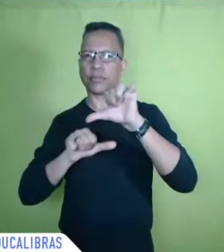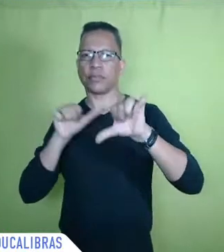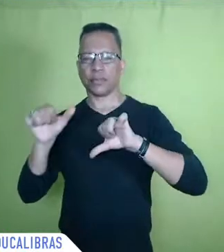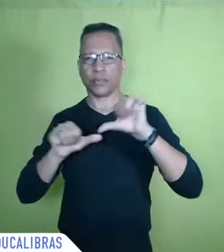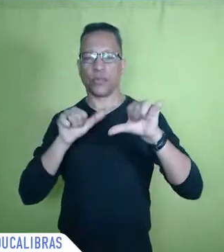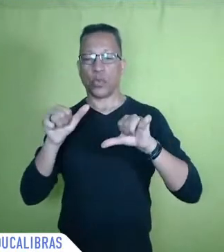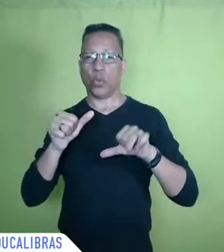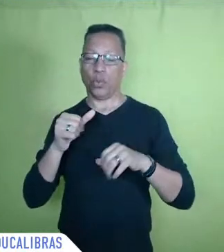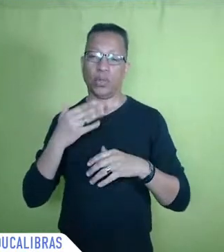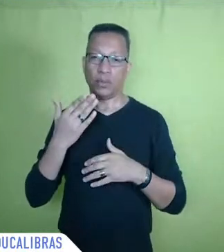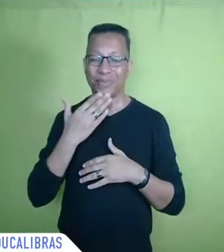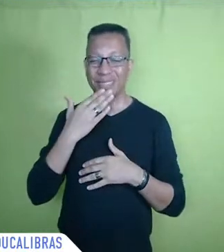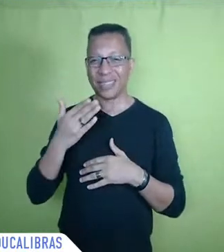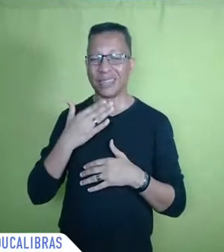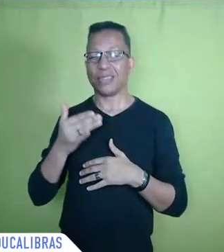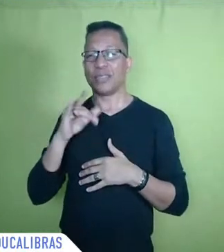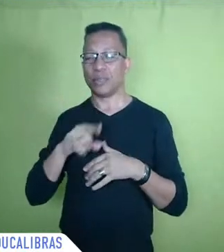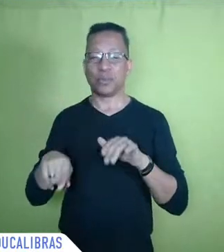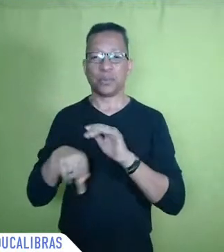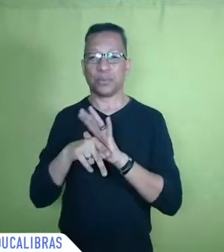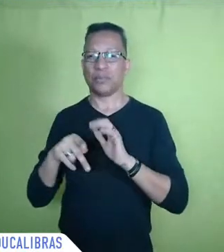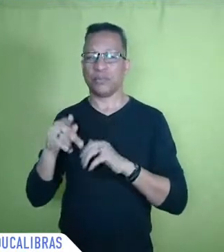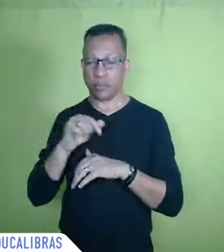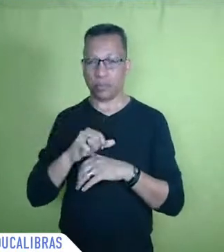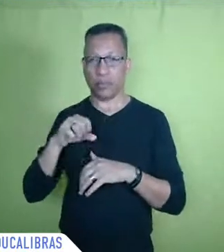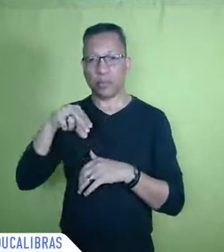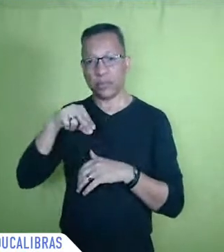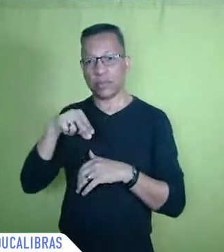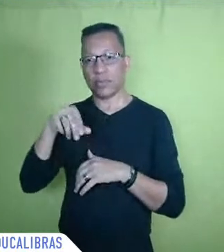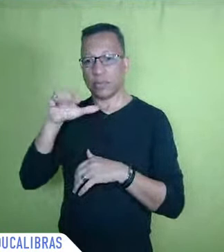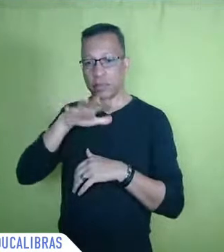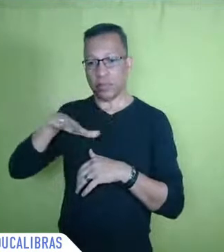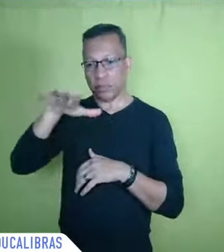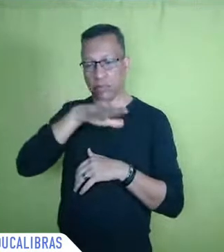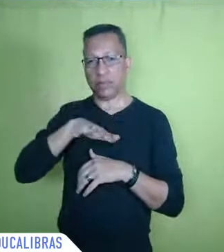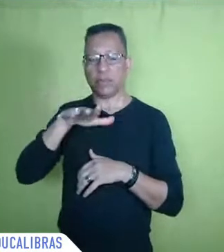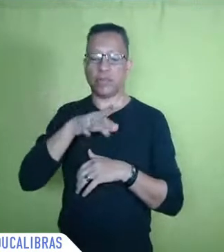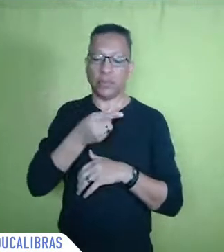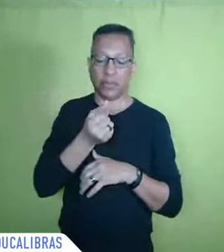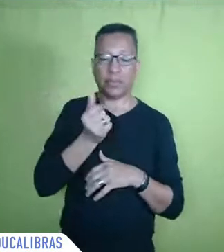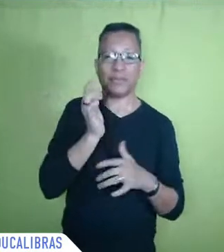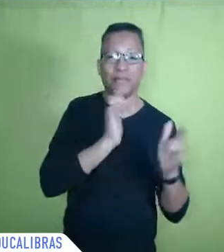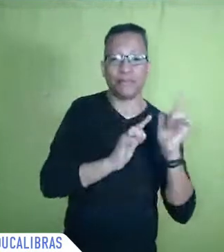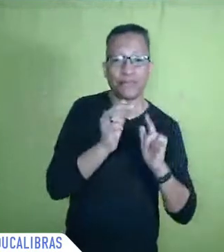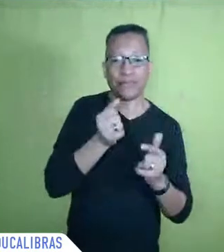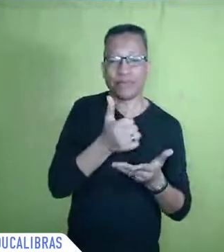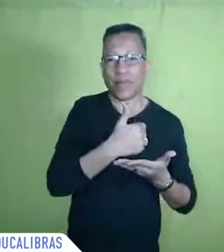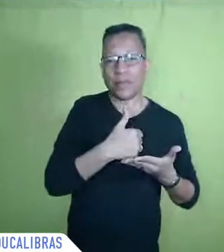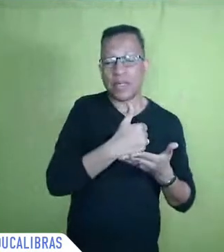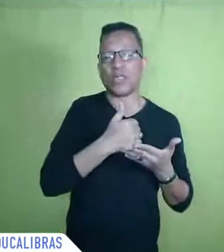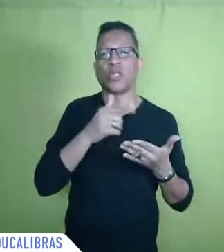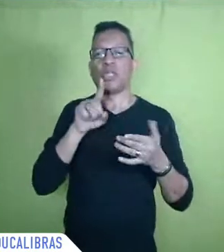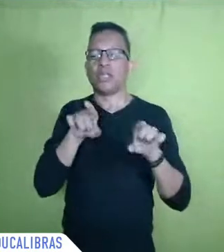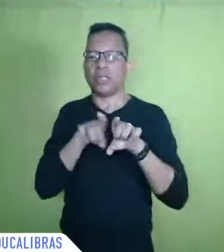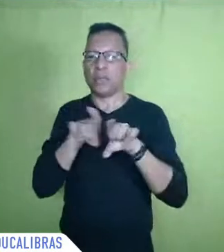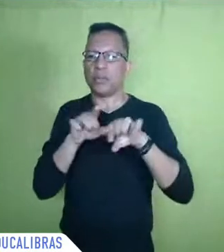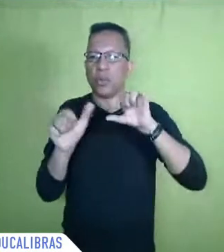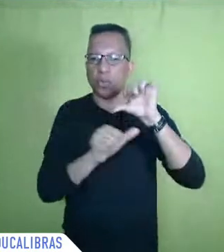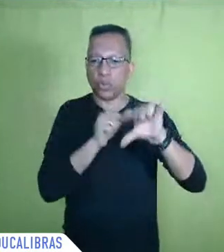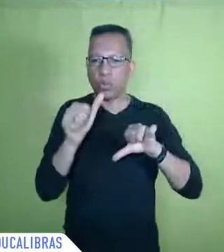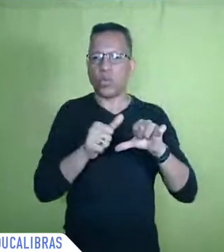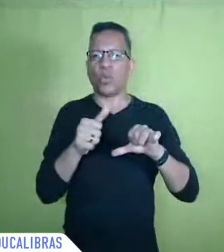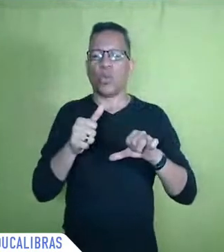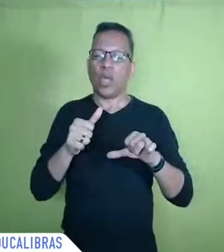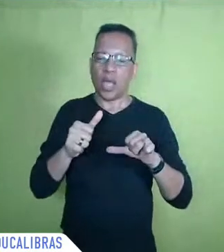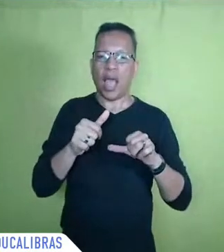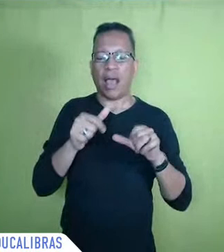got to many territories and changed the demand in the country. The demand for